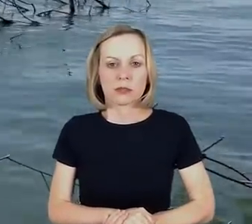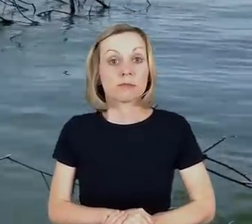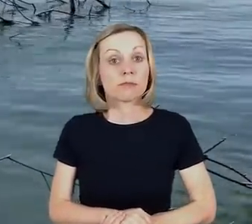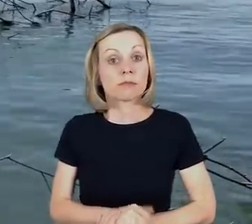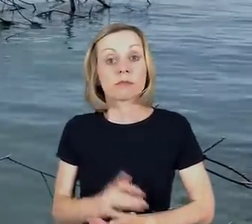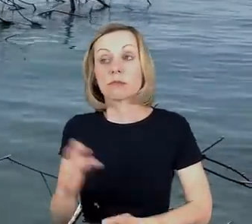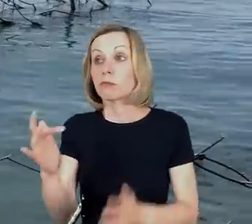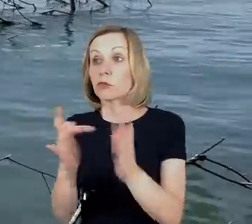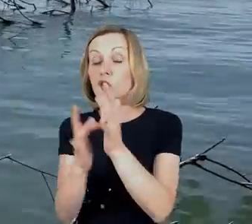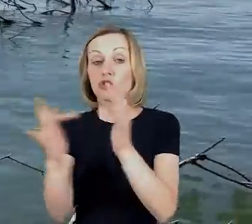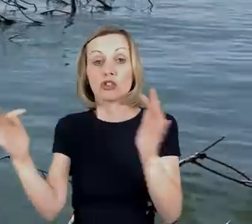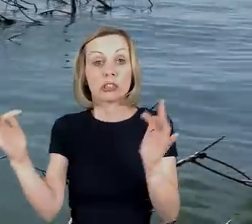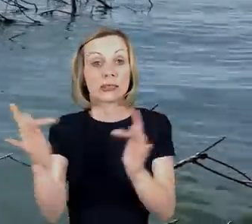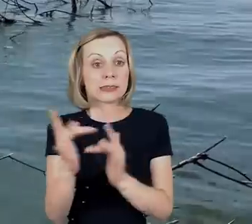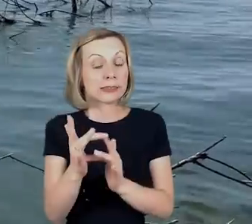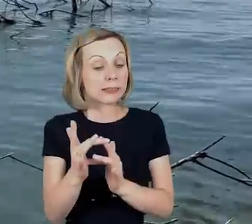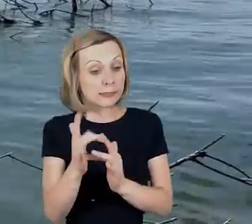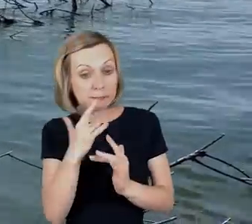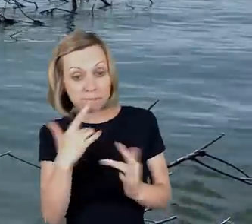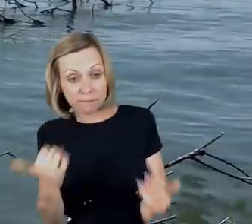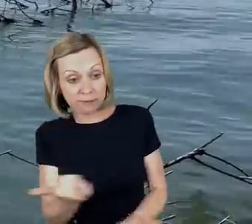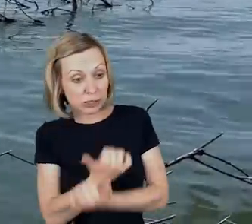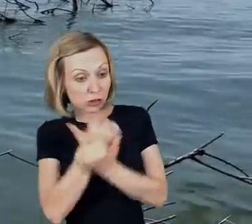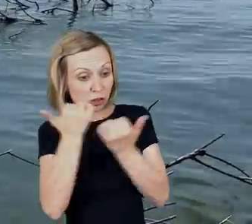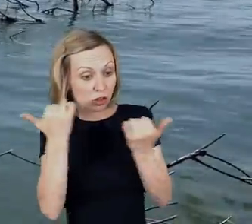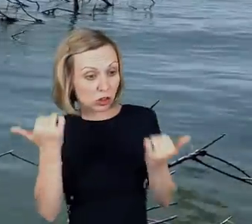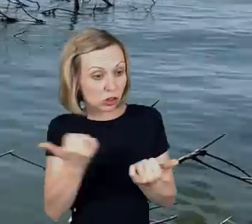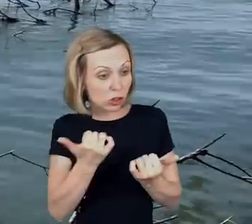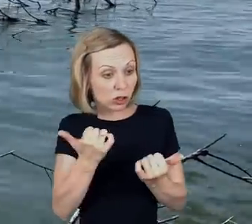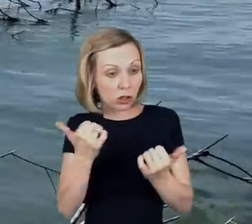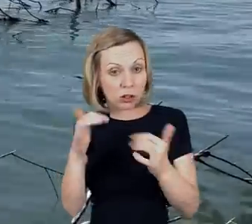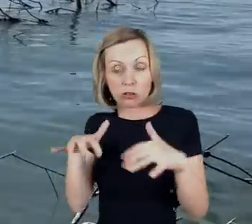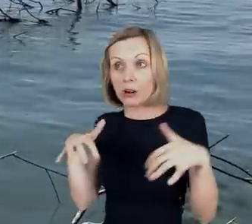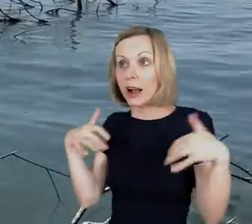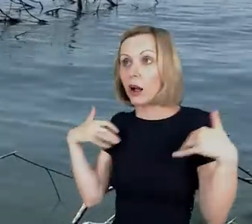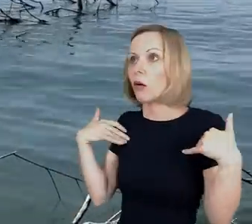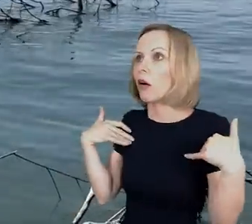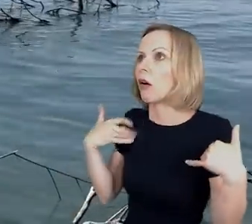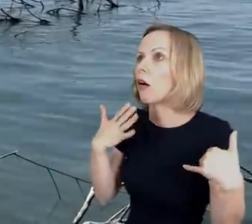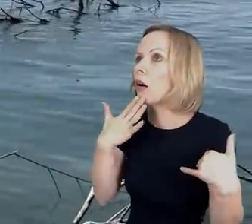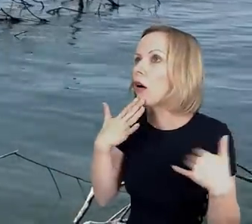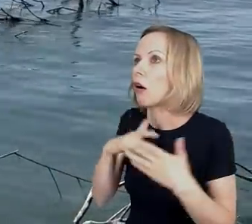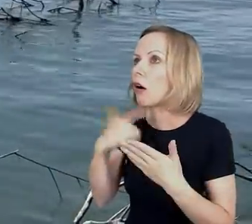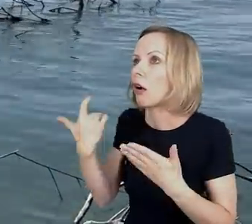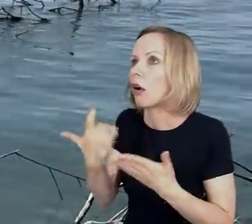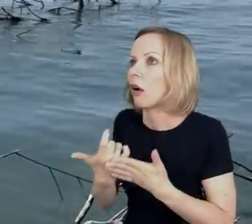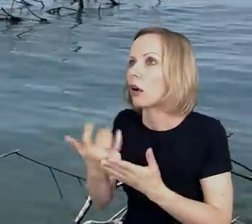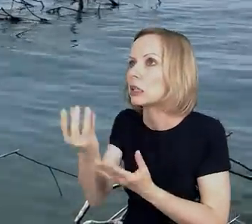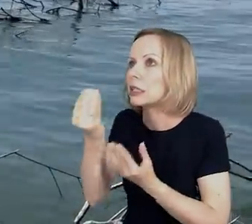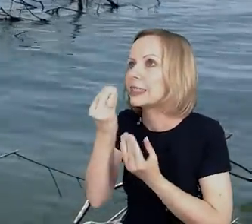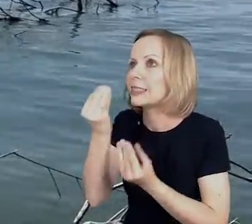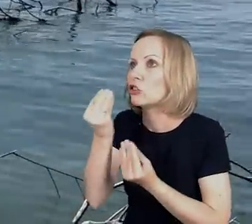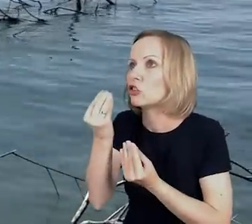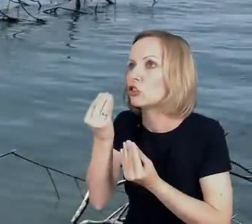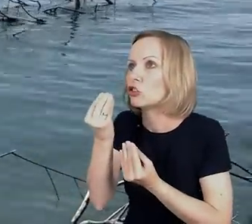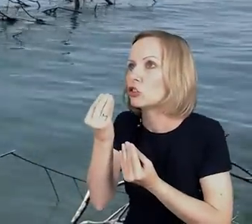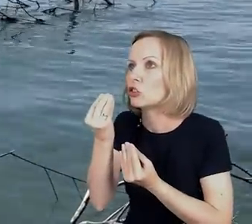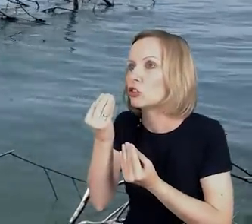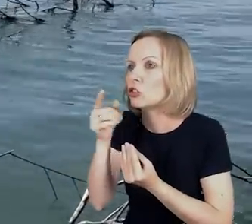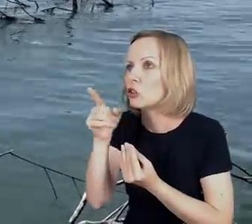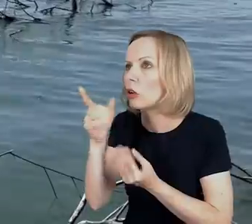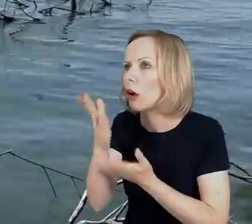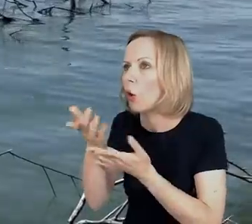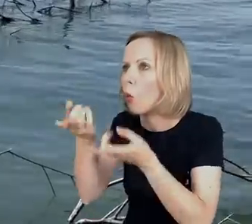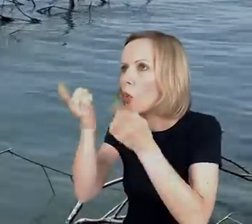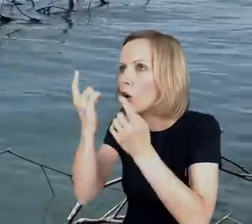Now when Jesus had finished saying these things, the crowd were astounded at his teaching, for he taught them as